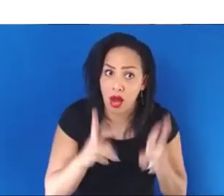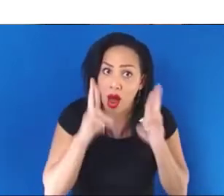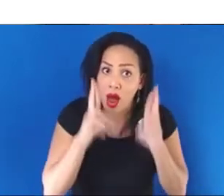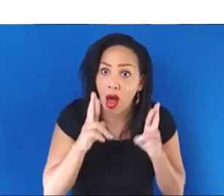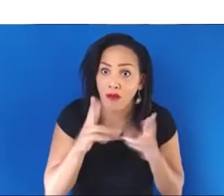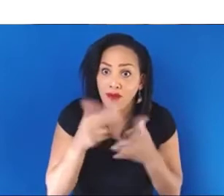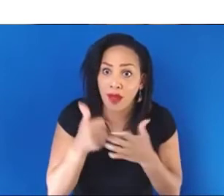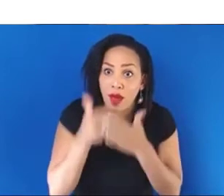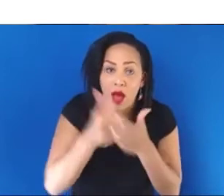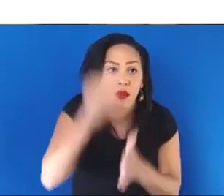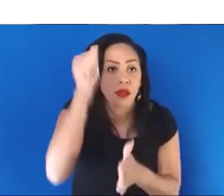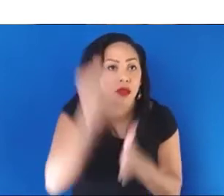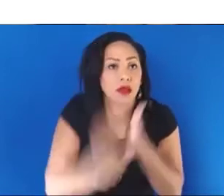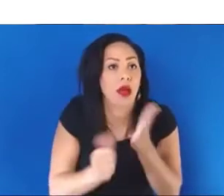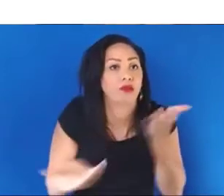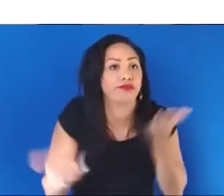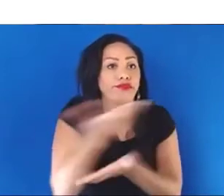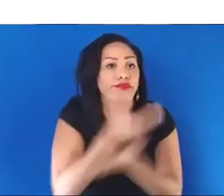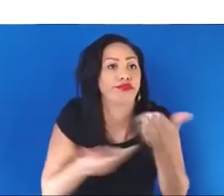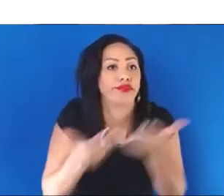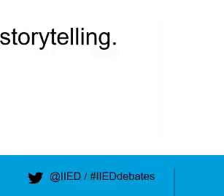the conversation.